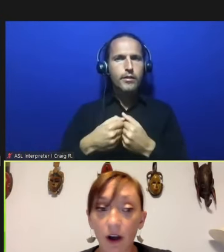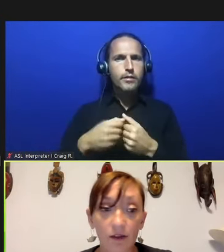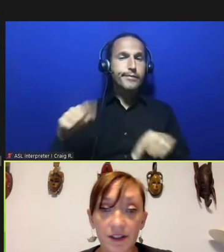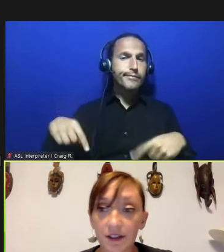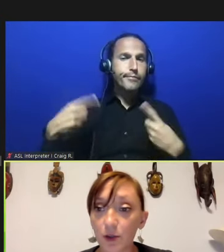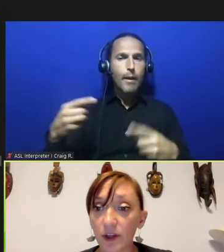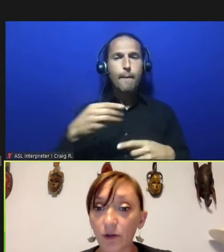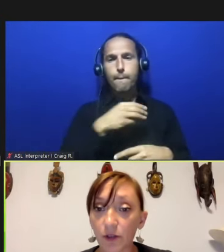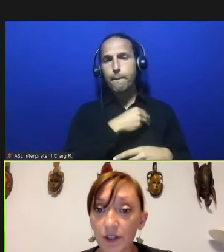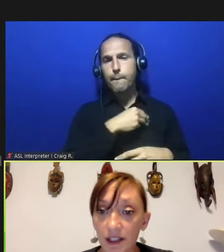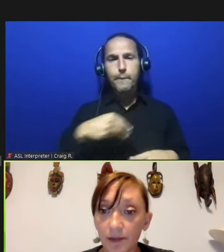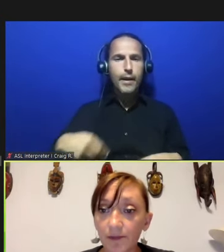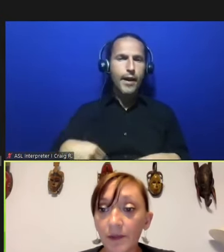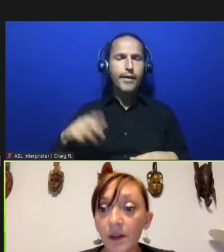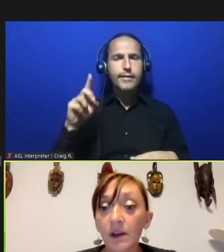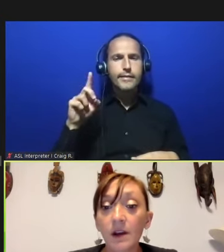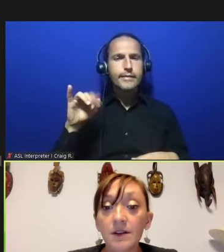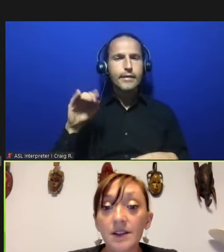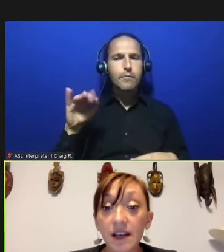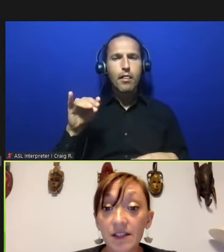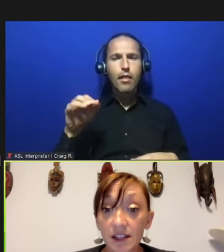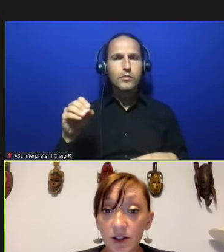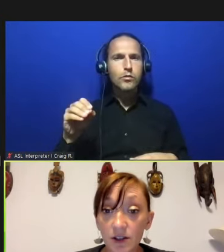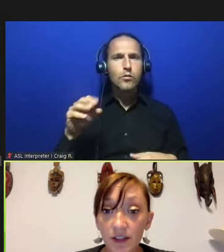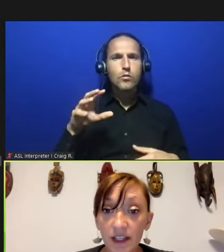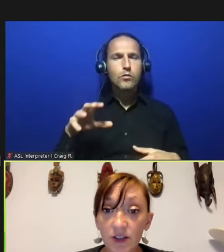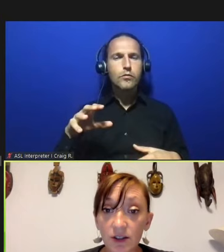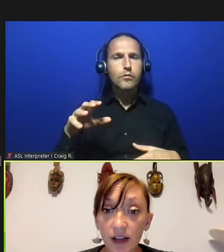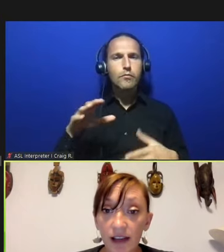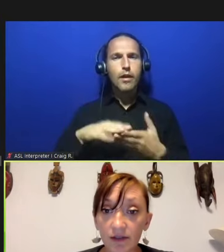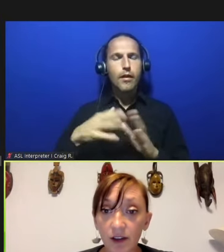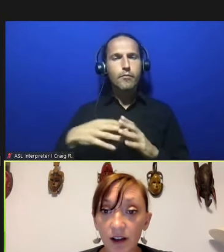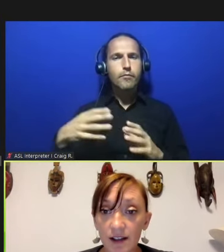took office in 2014. The devastation of